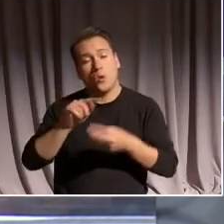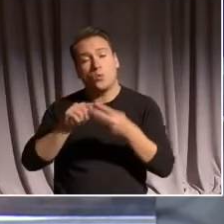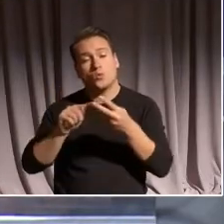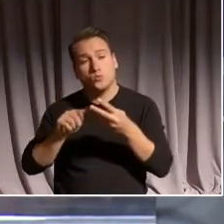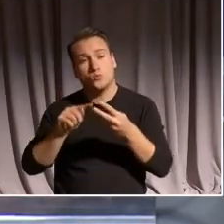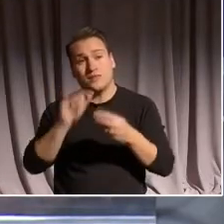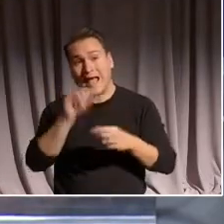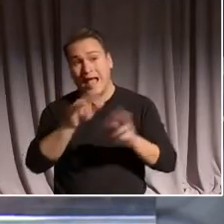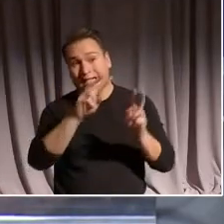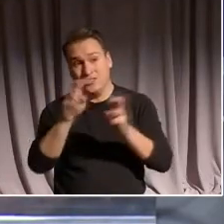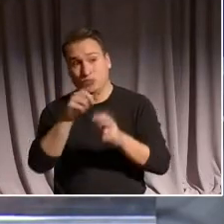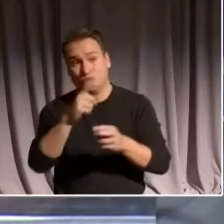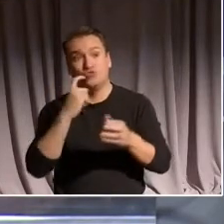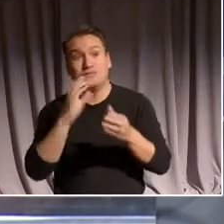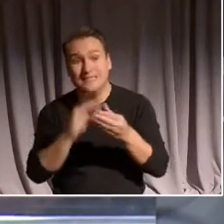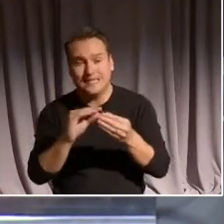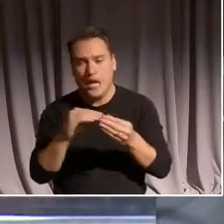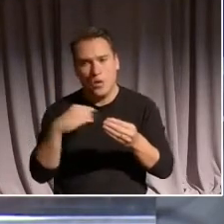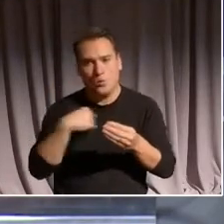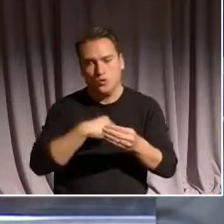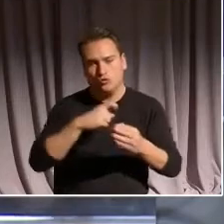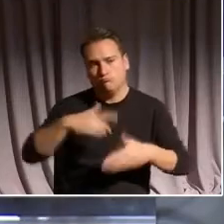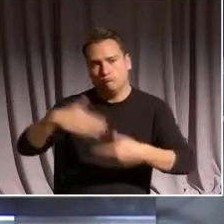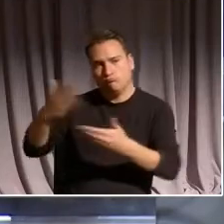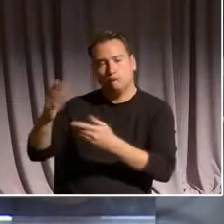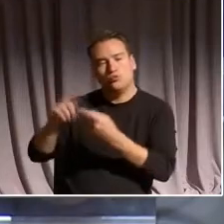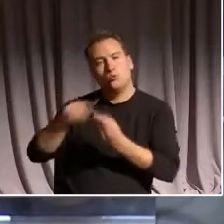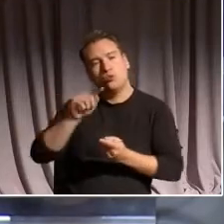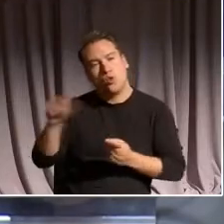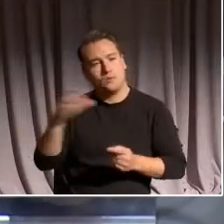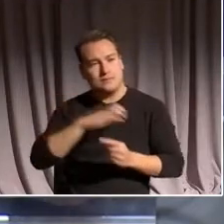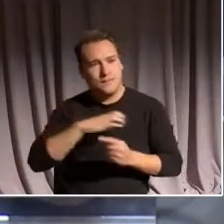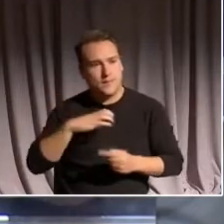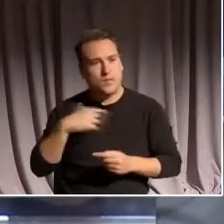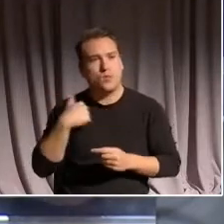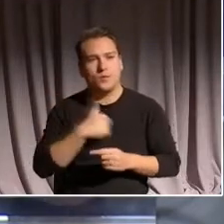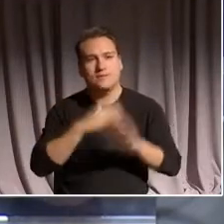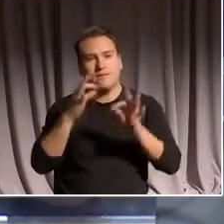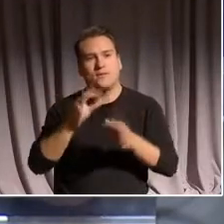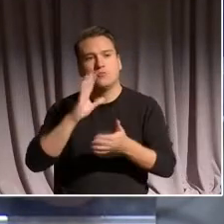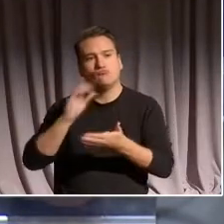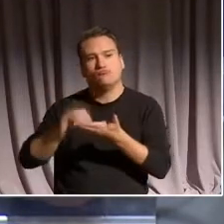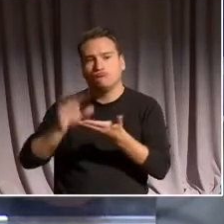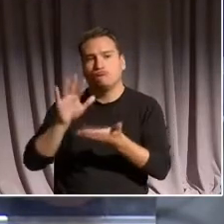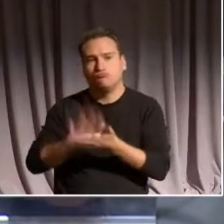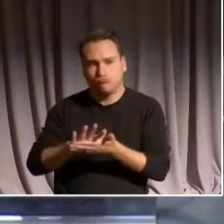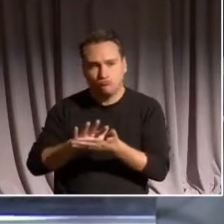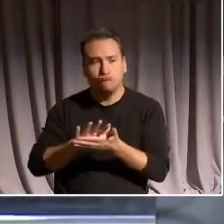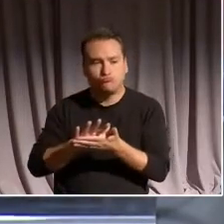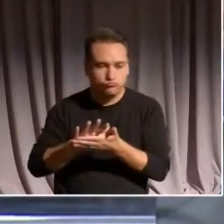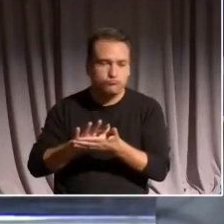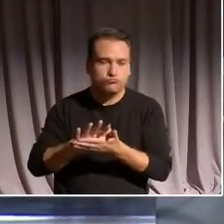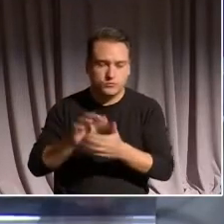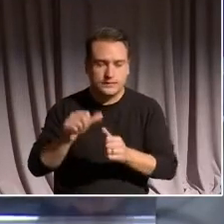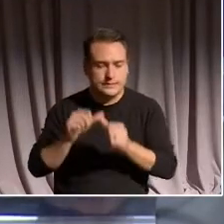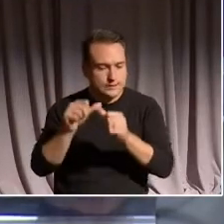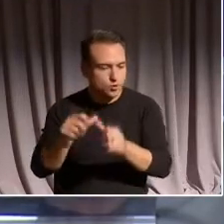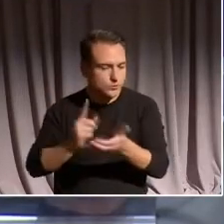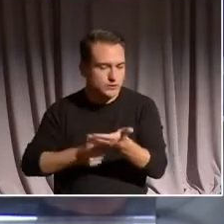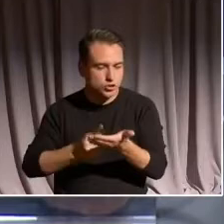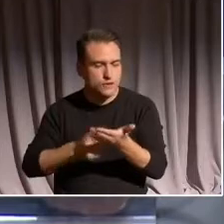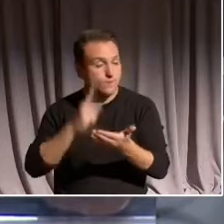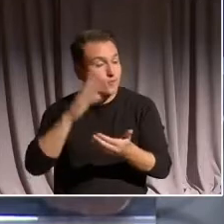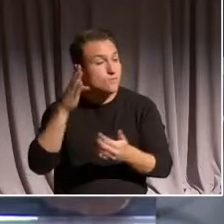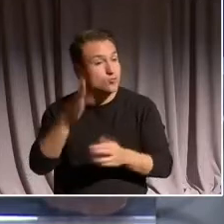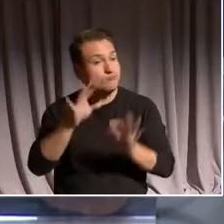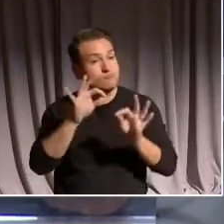forth to those committees. So definitely will flag that as something to continue discussing in the